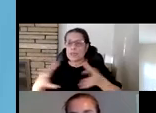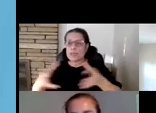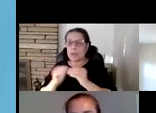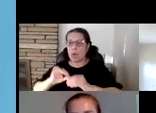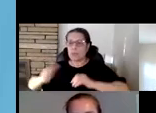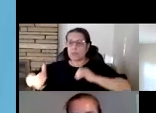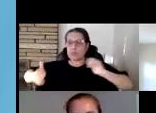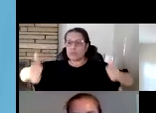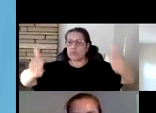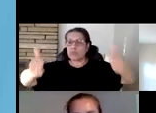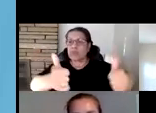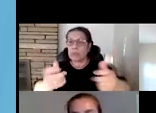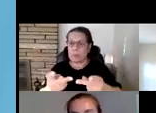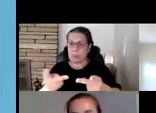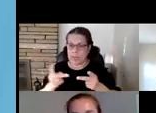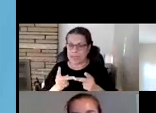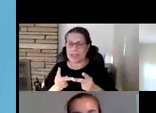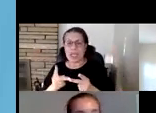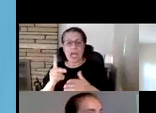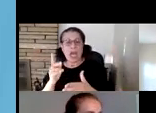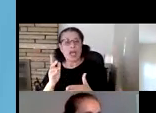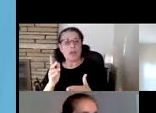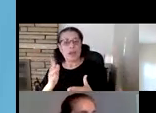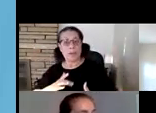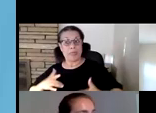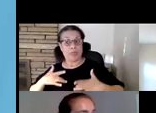I'm pretty excited to share this with you all today and get your thoughts and feedback.